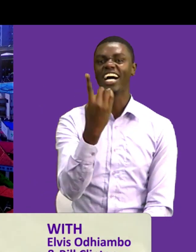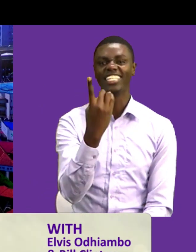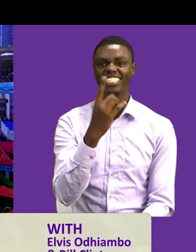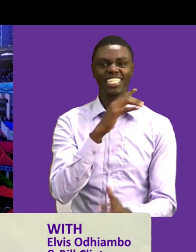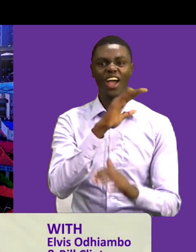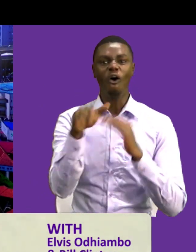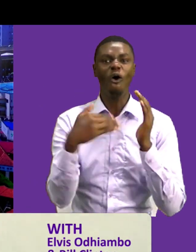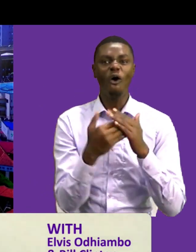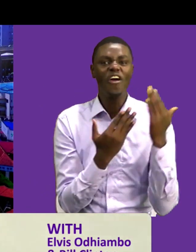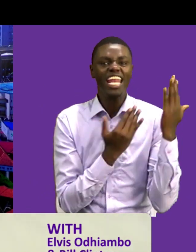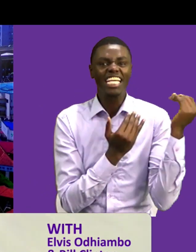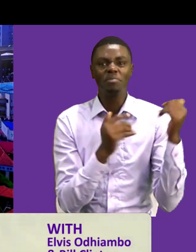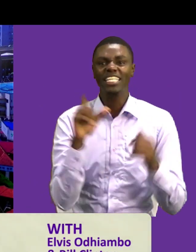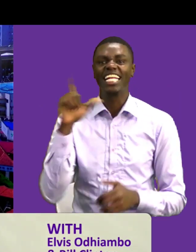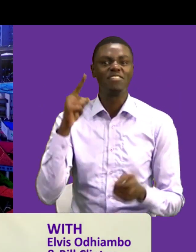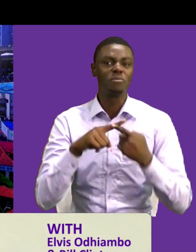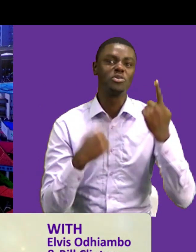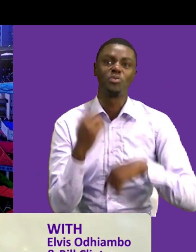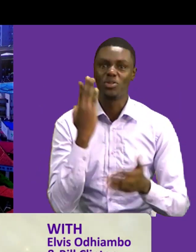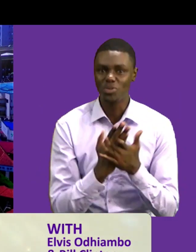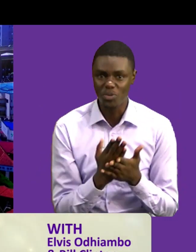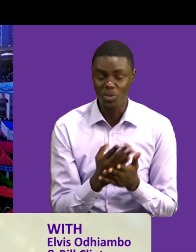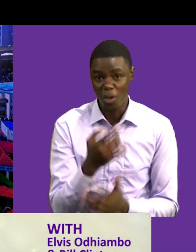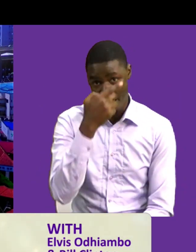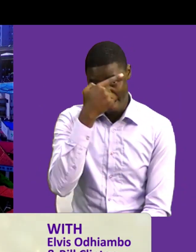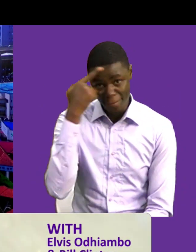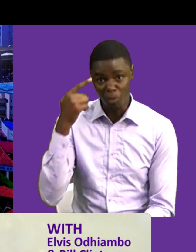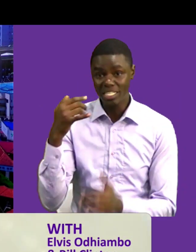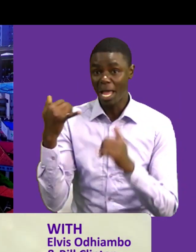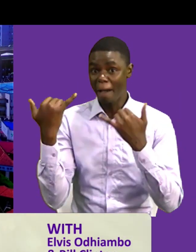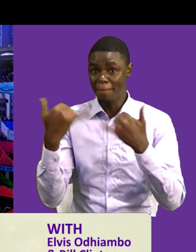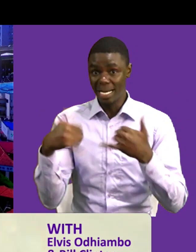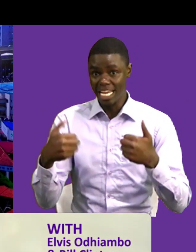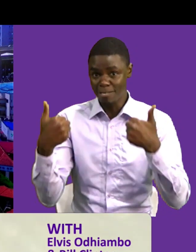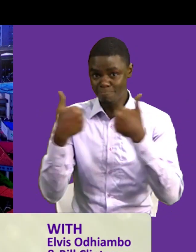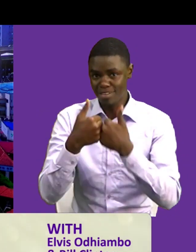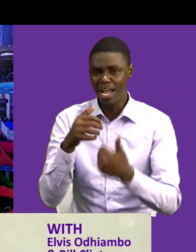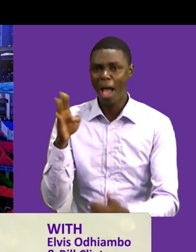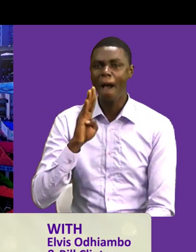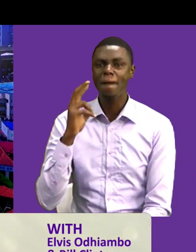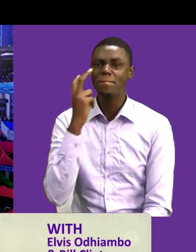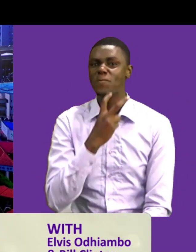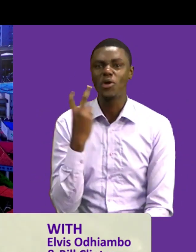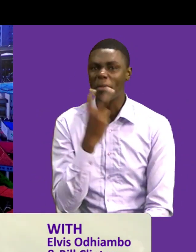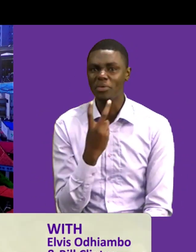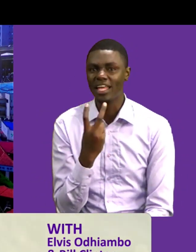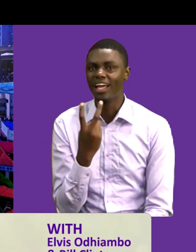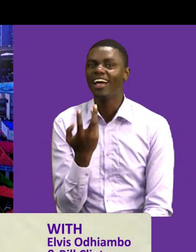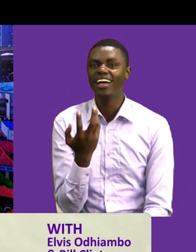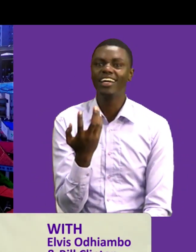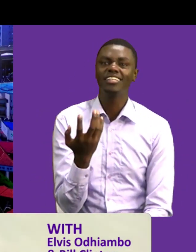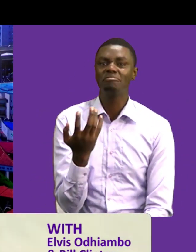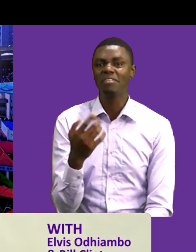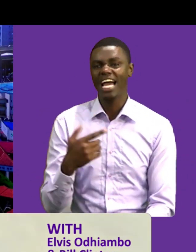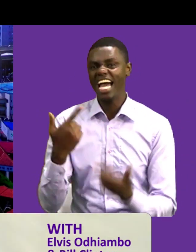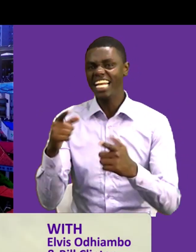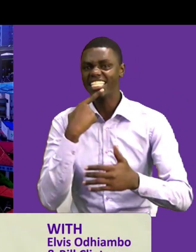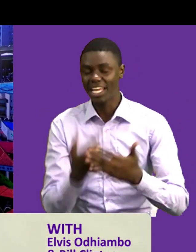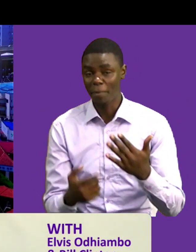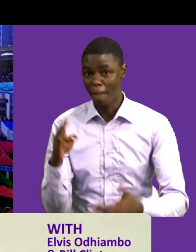everyone expected Liverpool to win, because playing against Bournemouth and let's